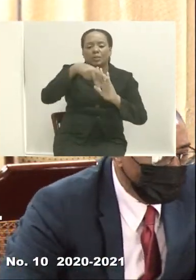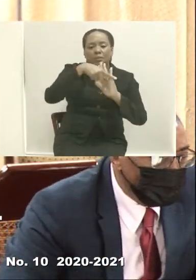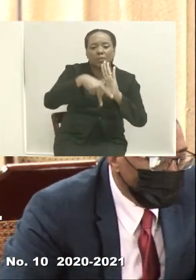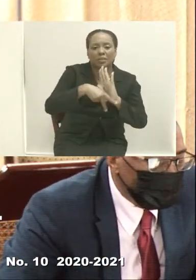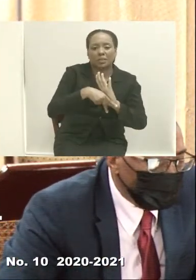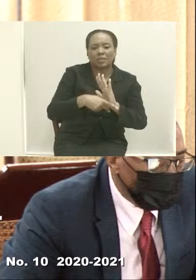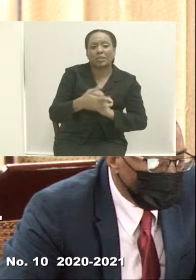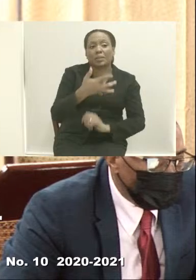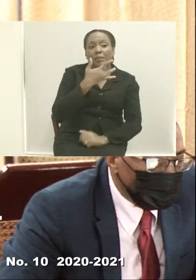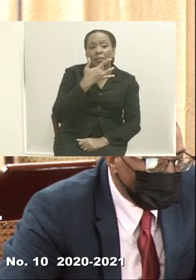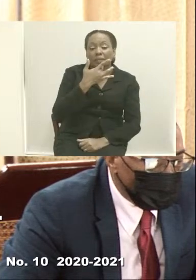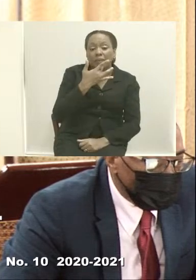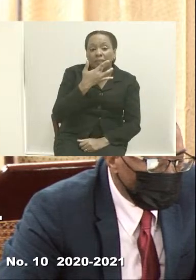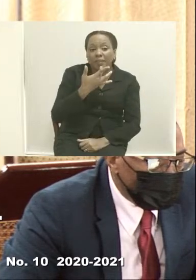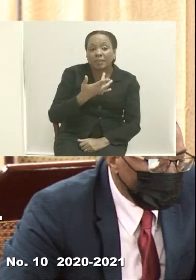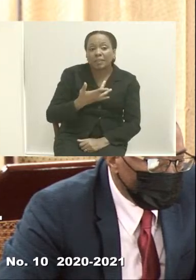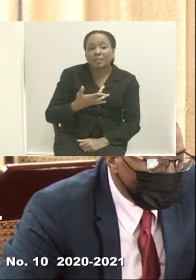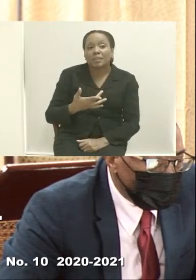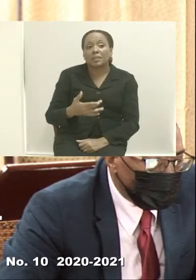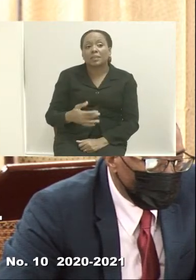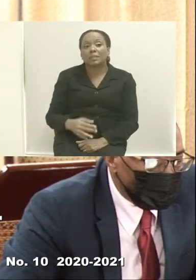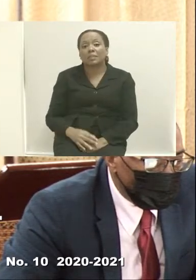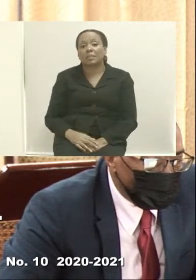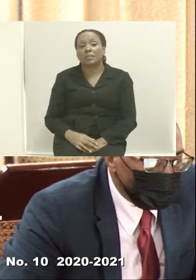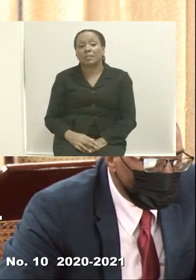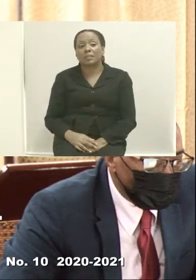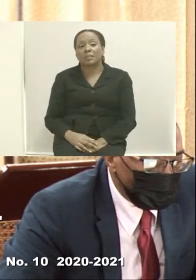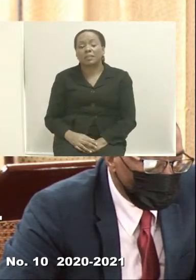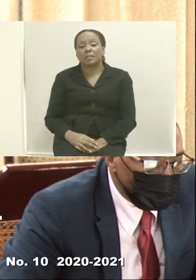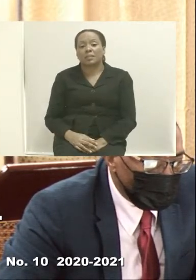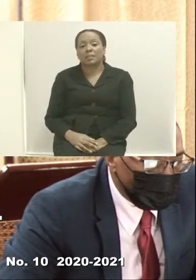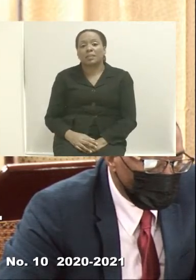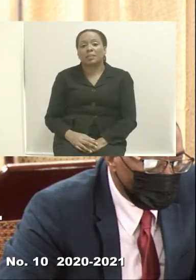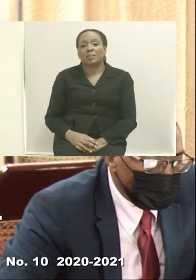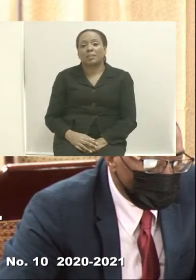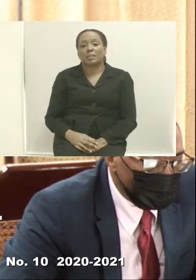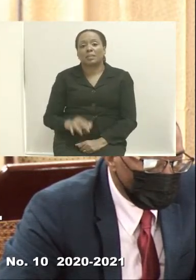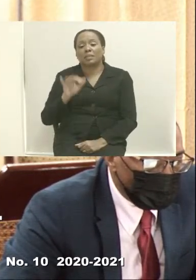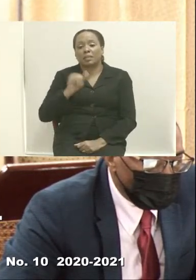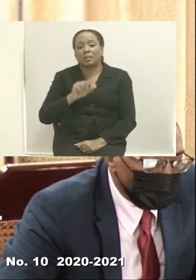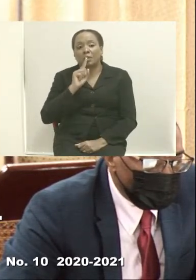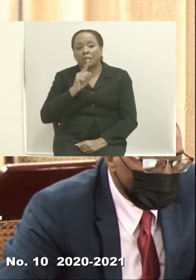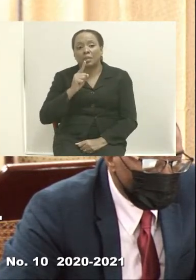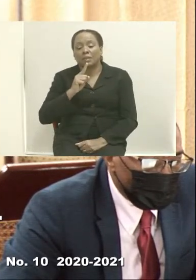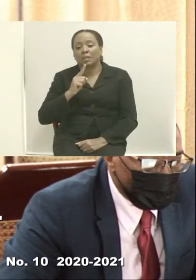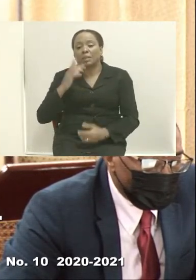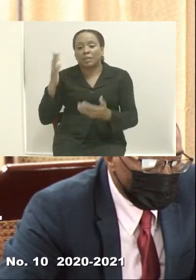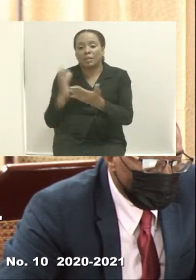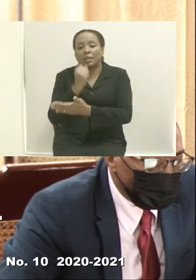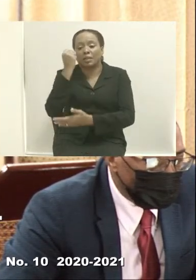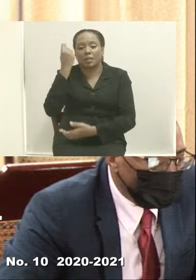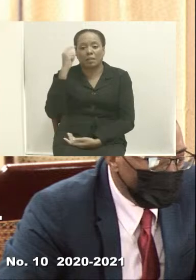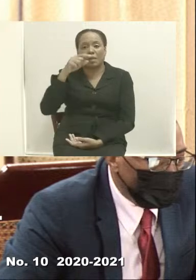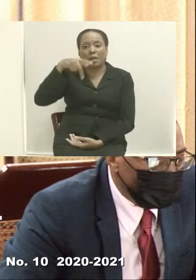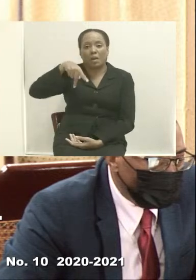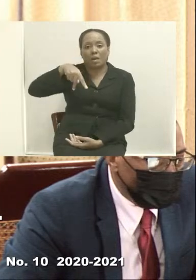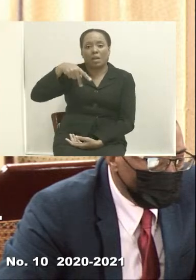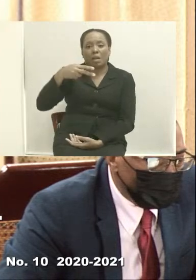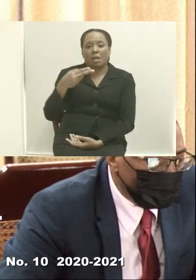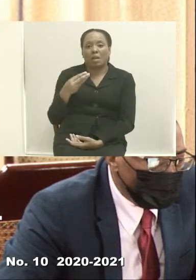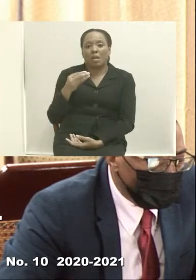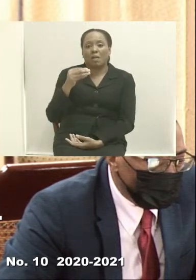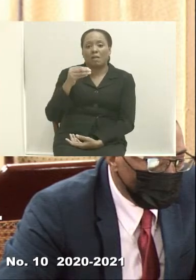which seem to suggest that there is an advantage given in the case of photovoltaics as opposed to the